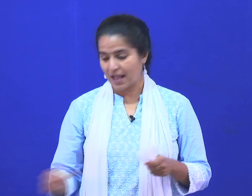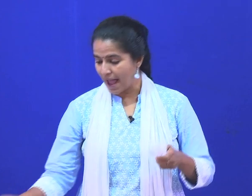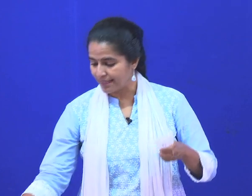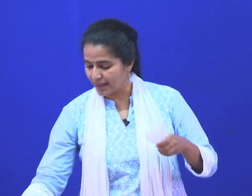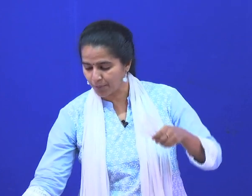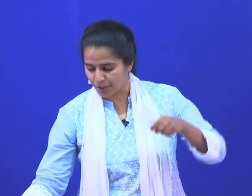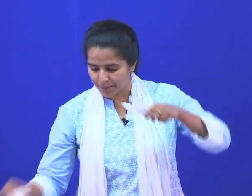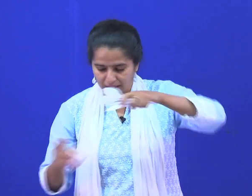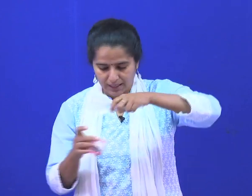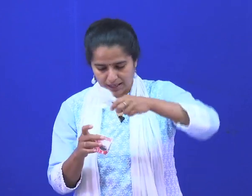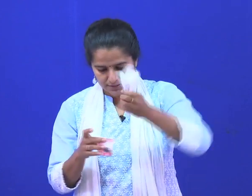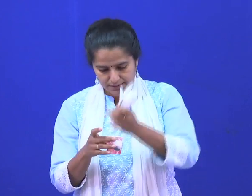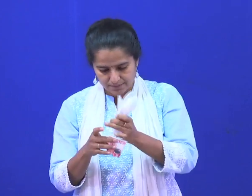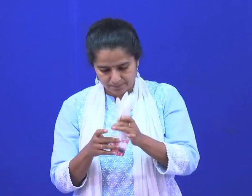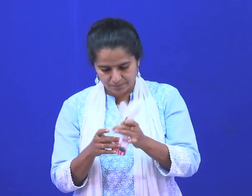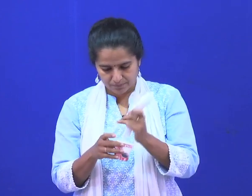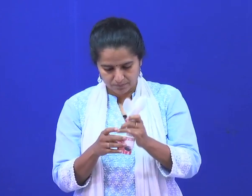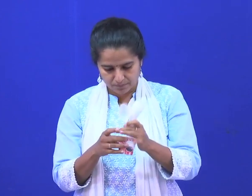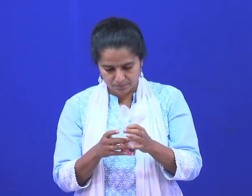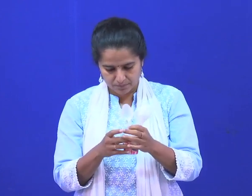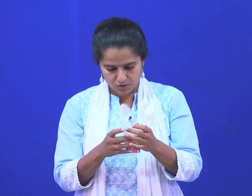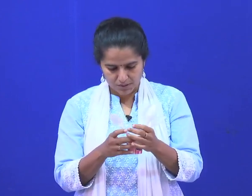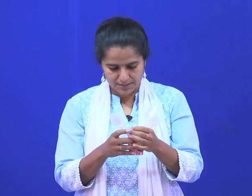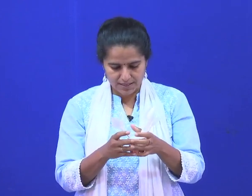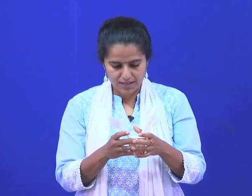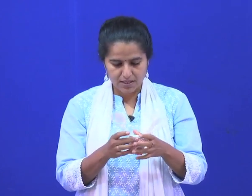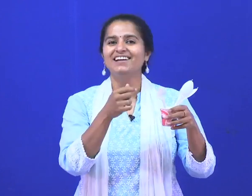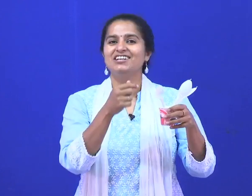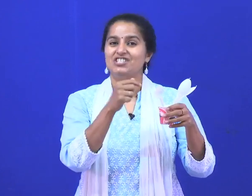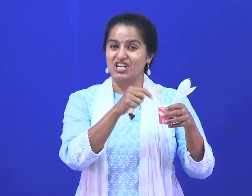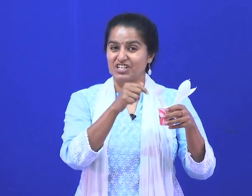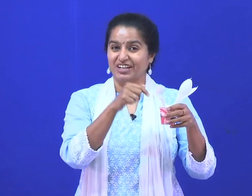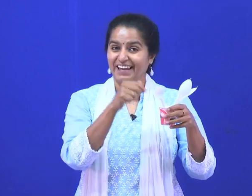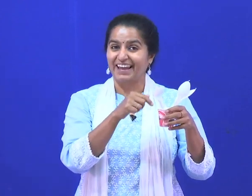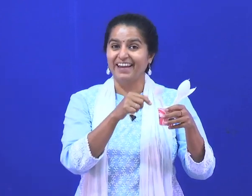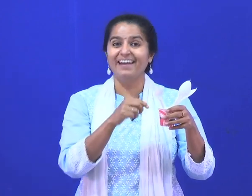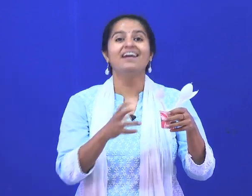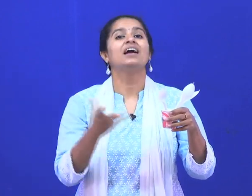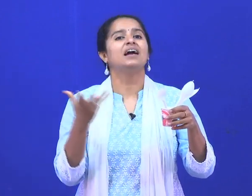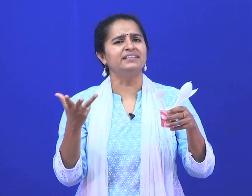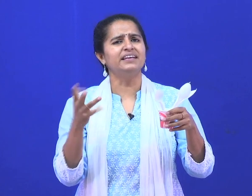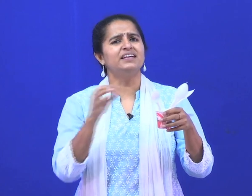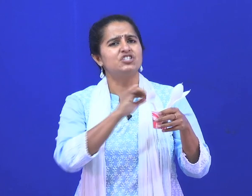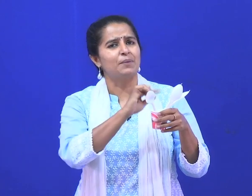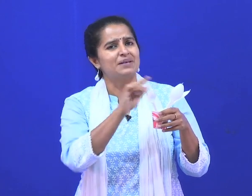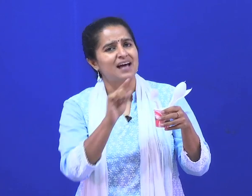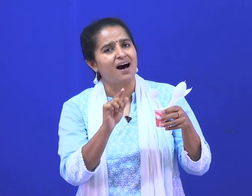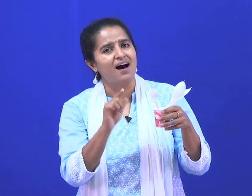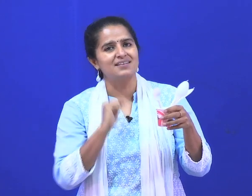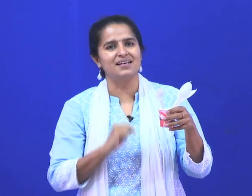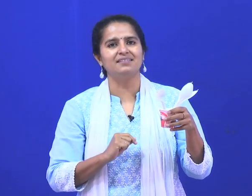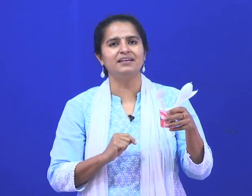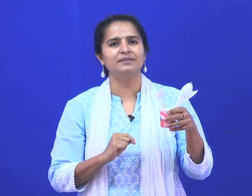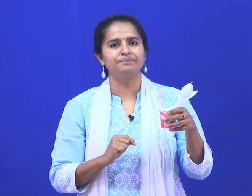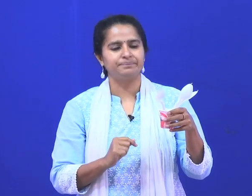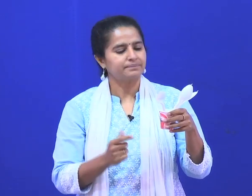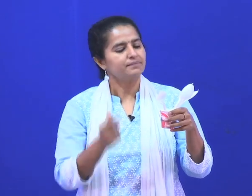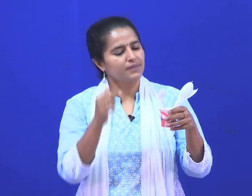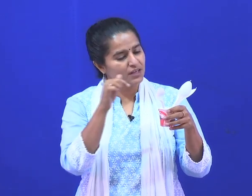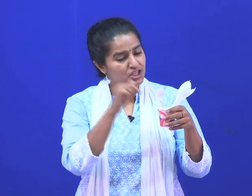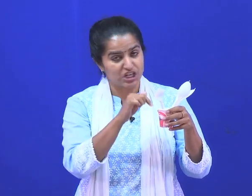Pancha. And then I put them in the glass. So I say chashake kati chamasaha